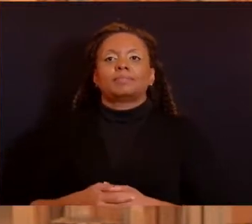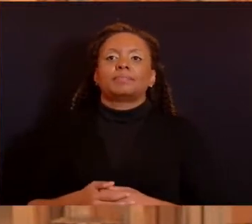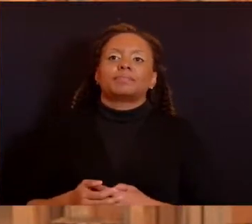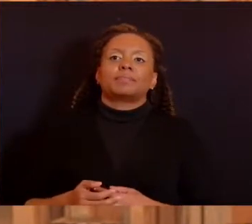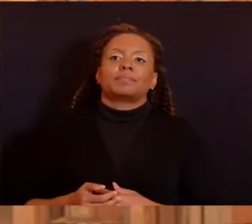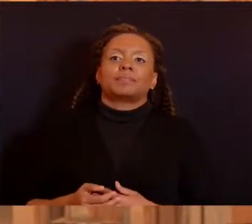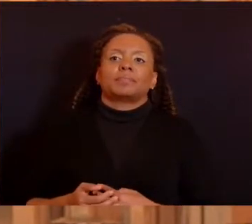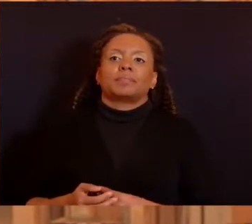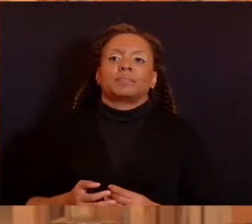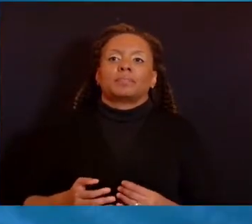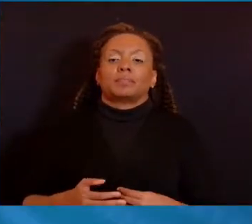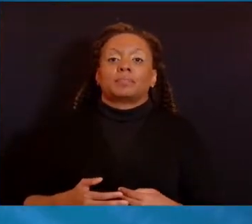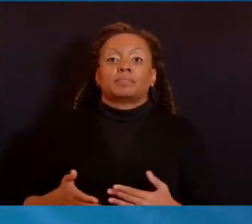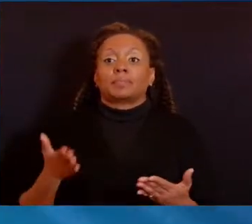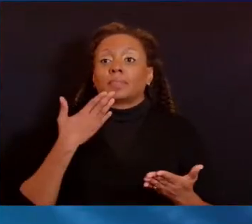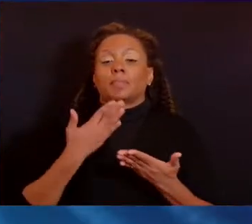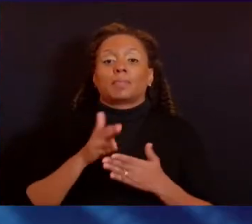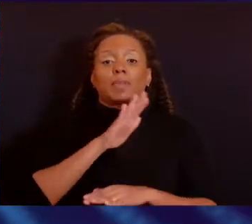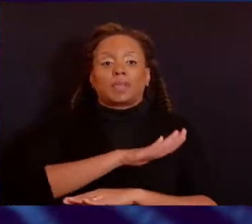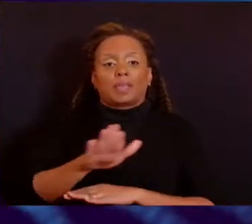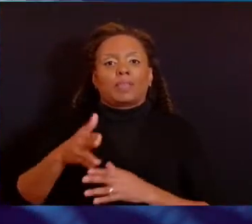Good evening, Prime Minister. Barry Allen here